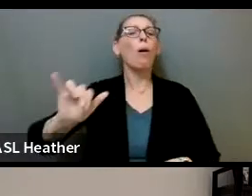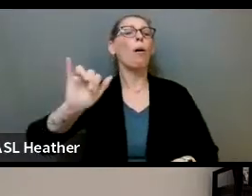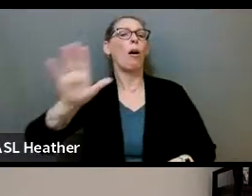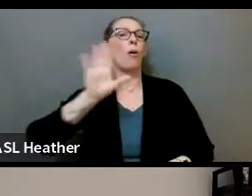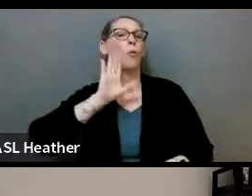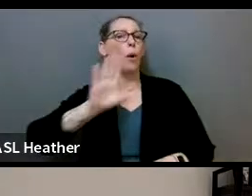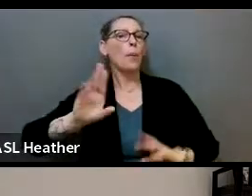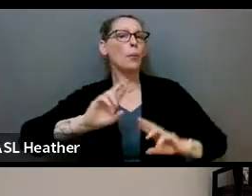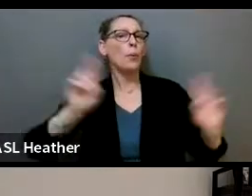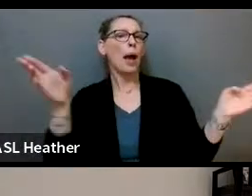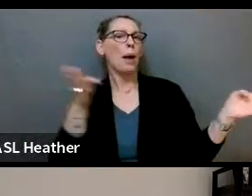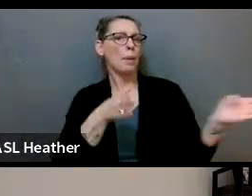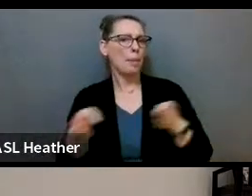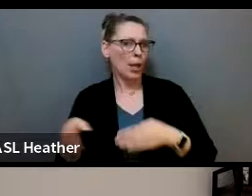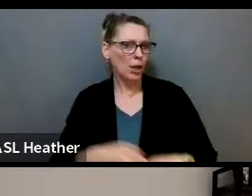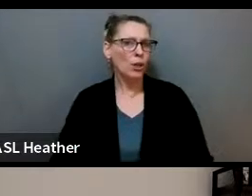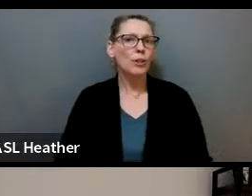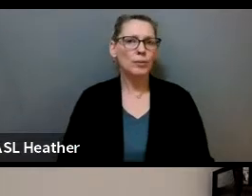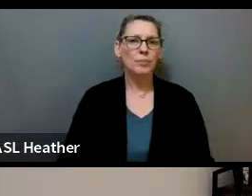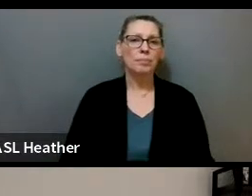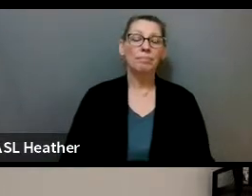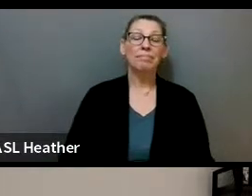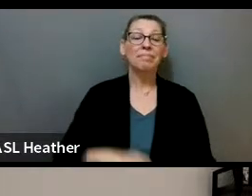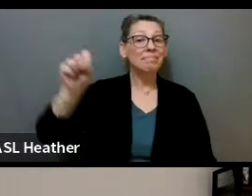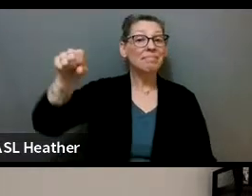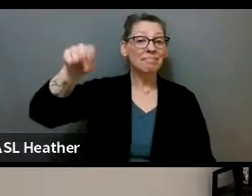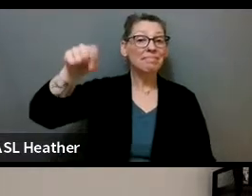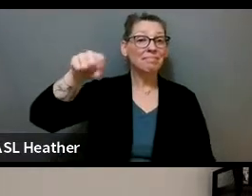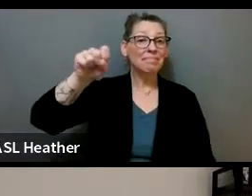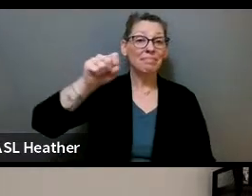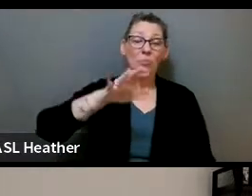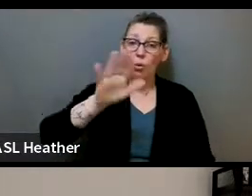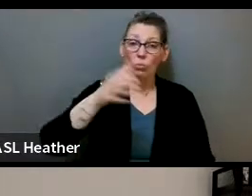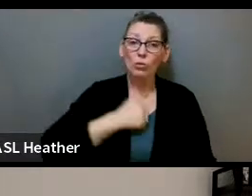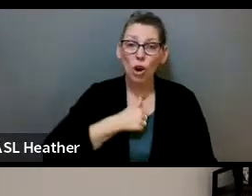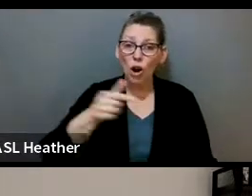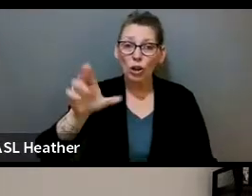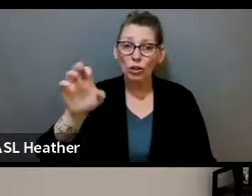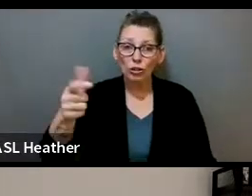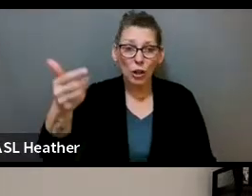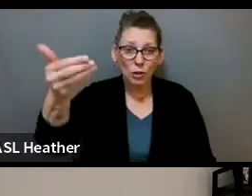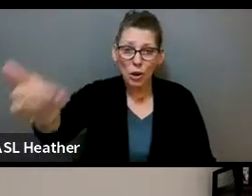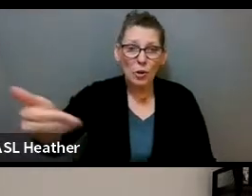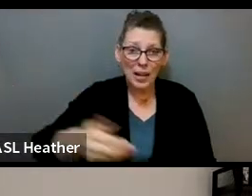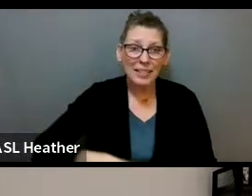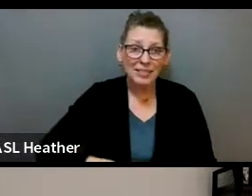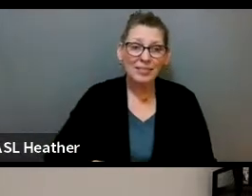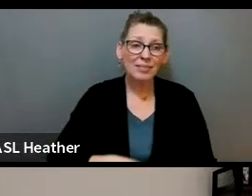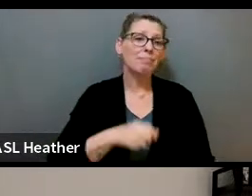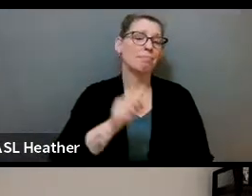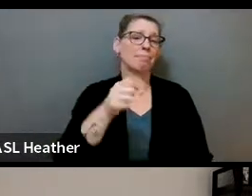kind of stuff. So yeah, we do. Oh, go ahead, Greg. I'll jump in on this